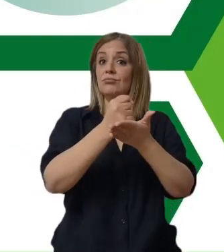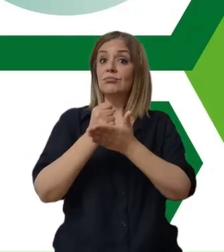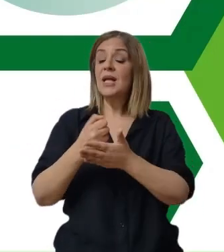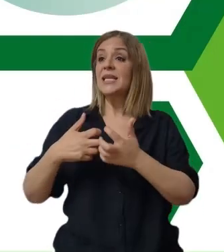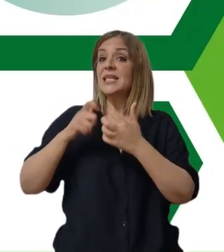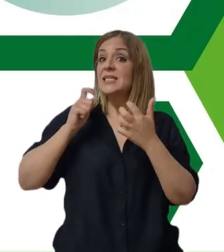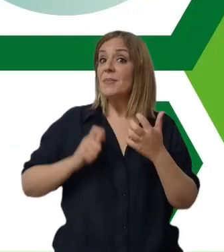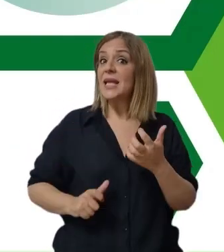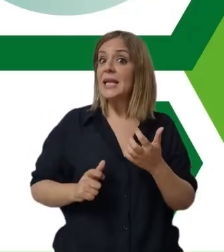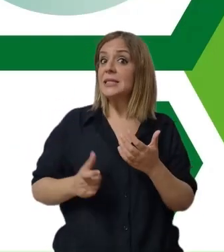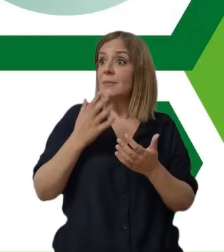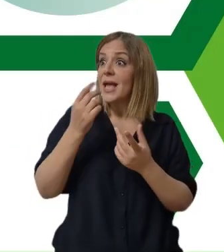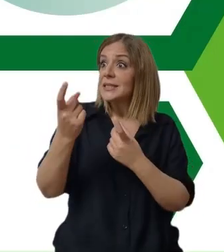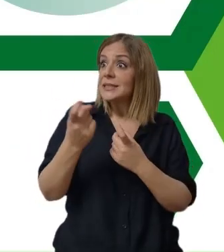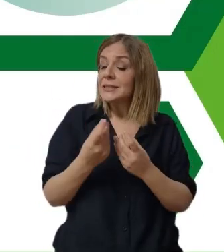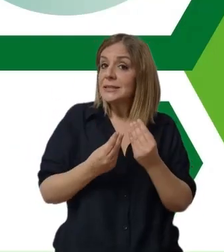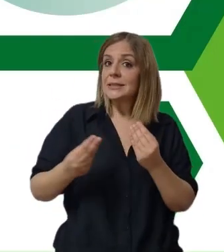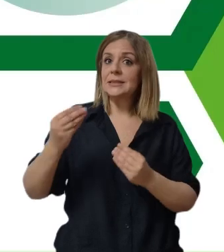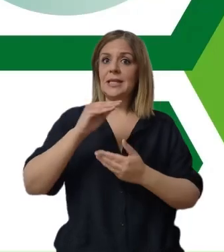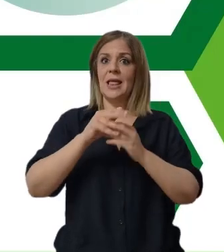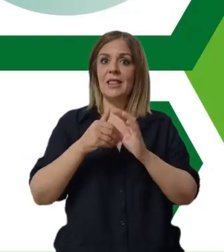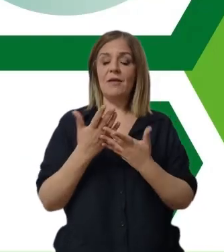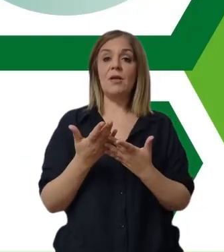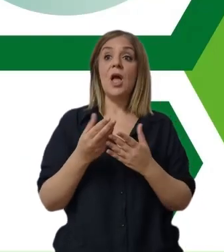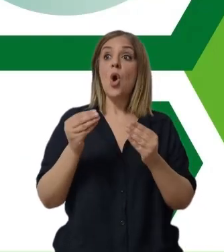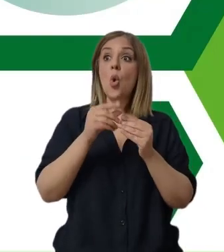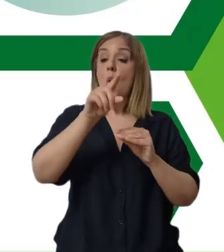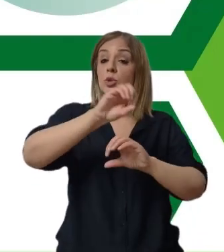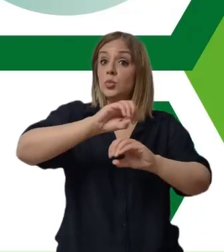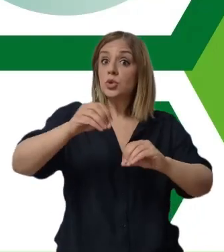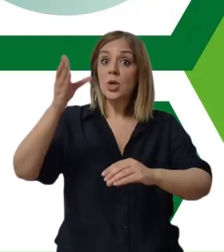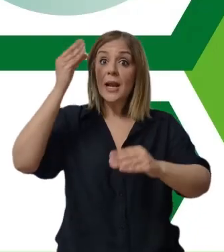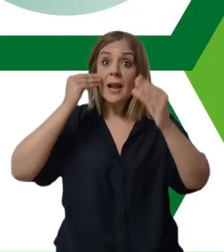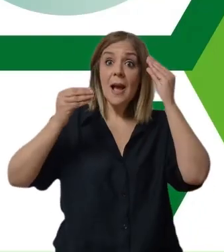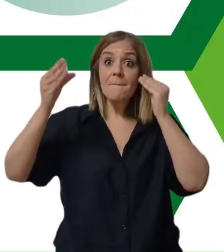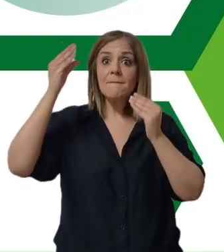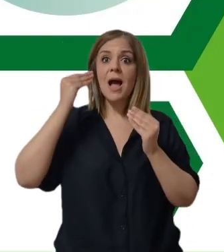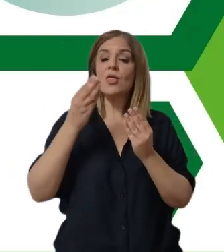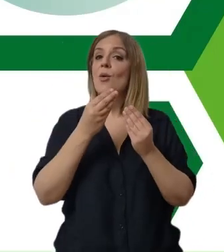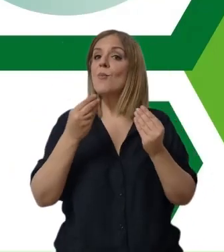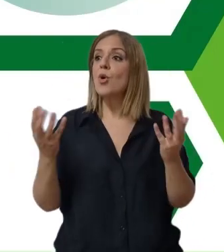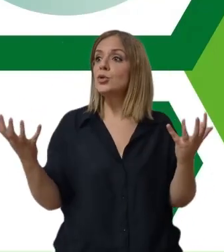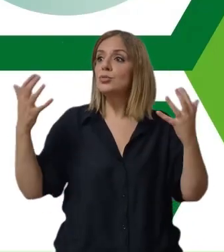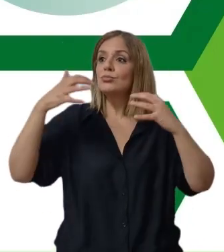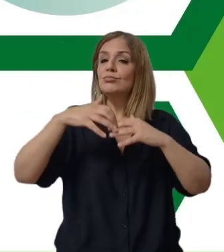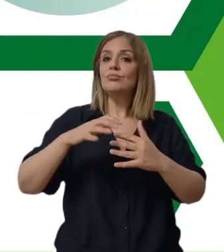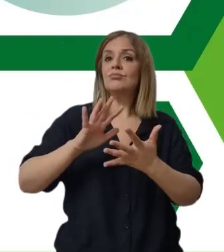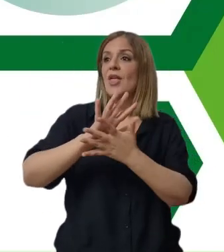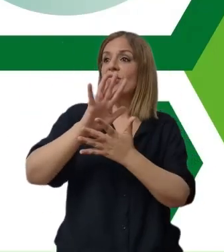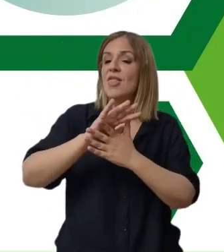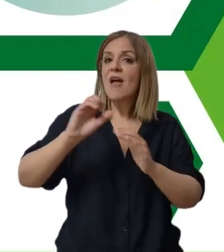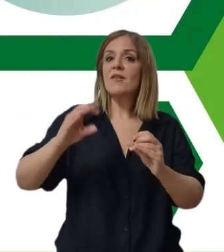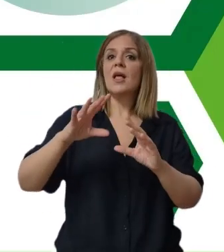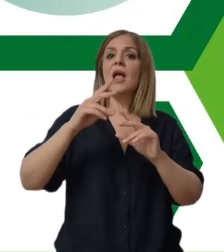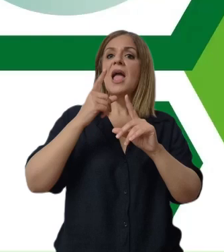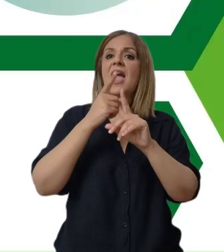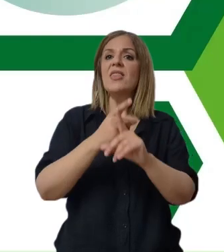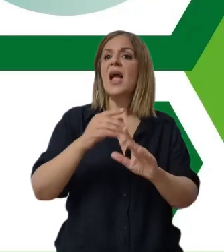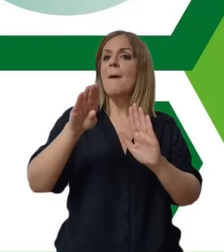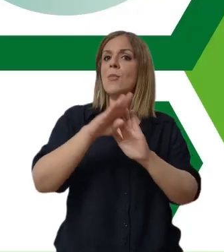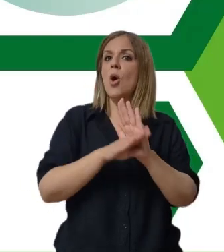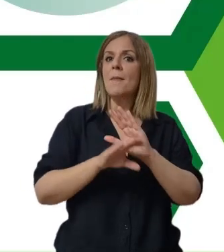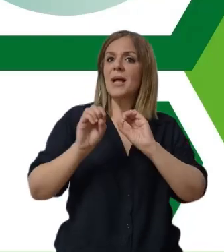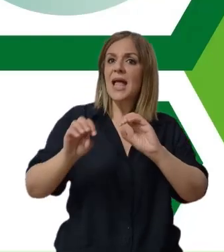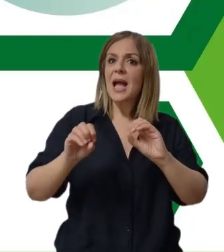households. They can raise public awareness by launching campaigns, educational programs,